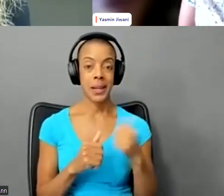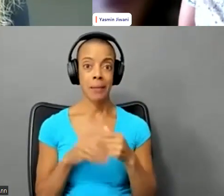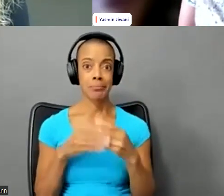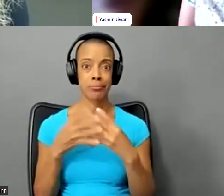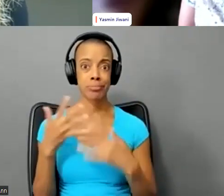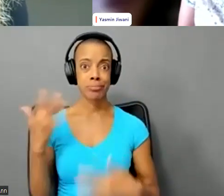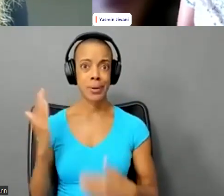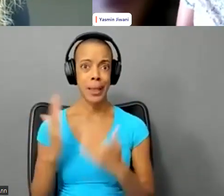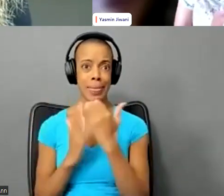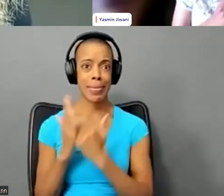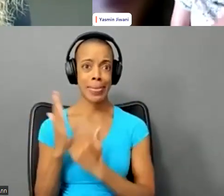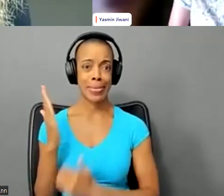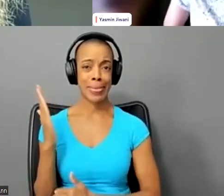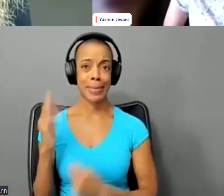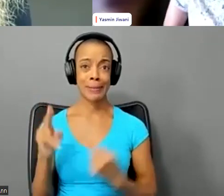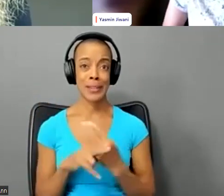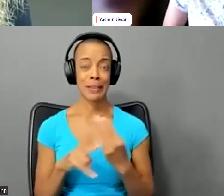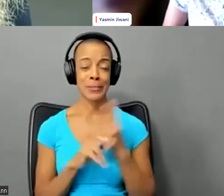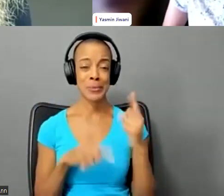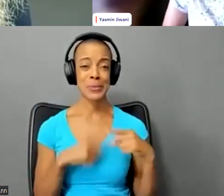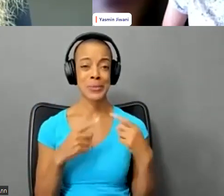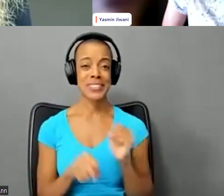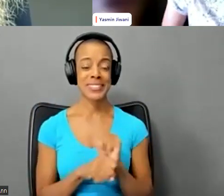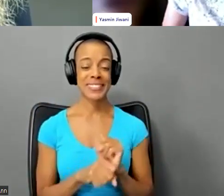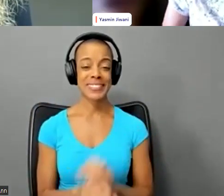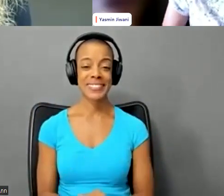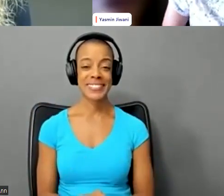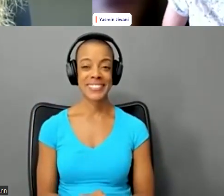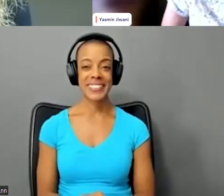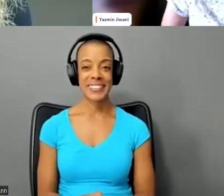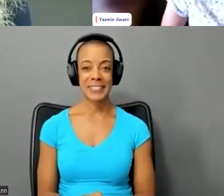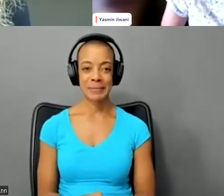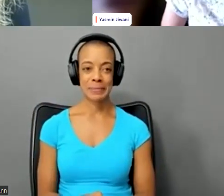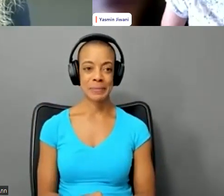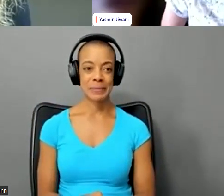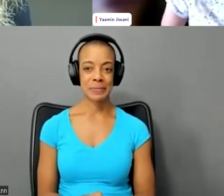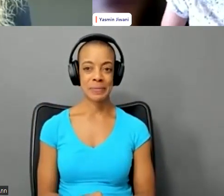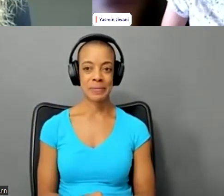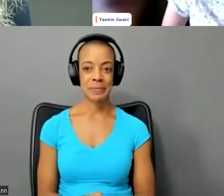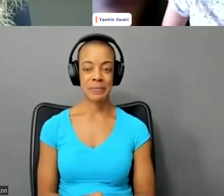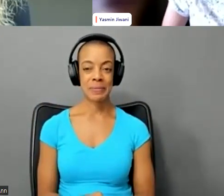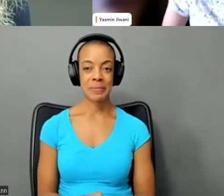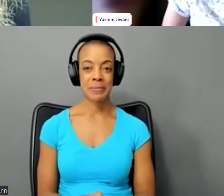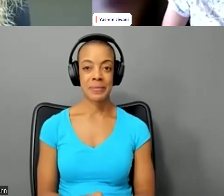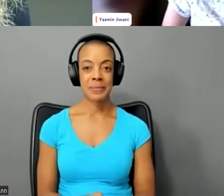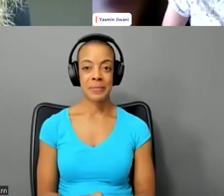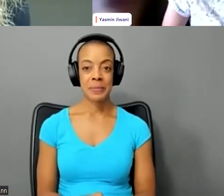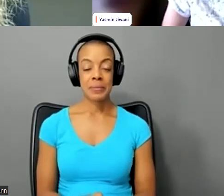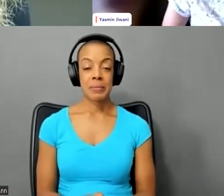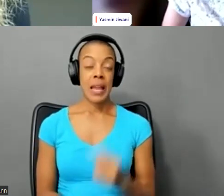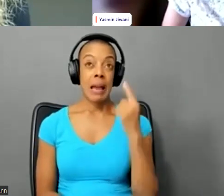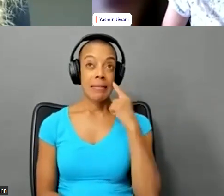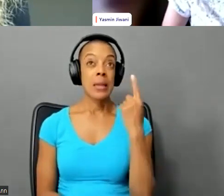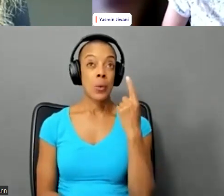think I've used over the years. But Yasmin and Shari has just talked about some of them. I think important